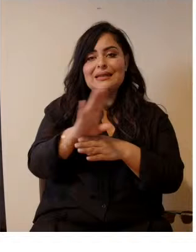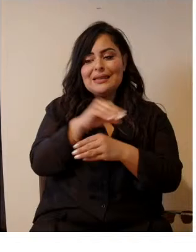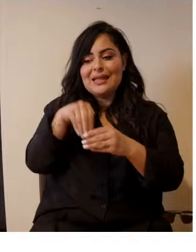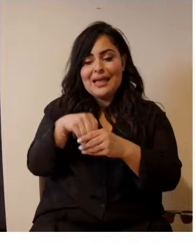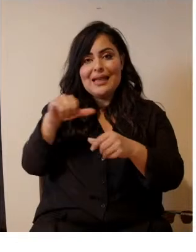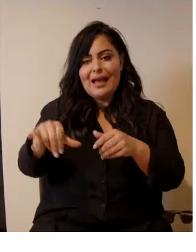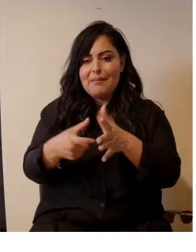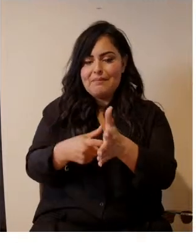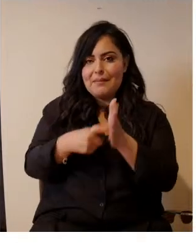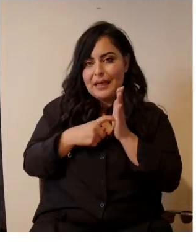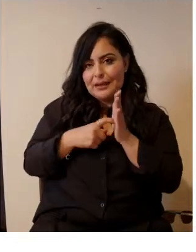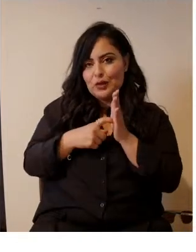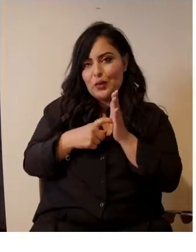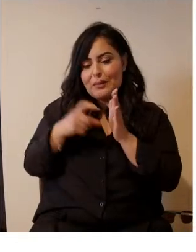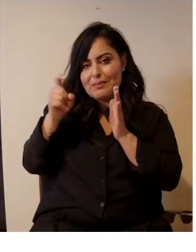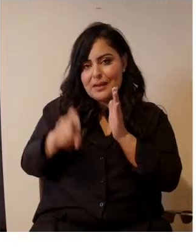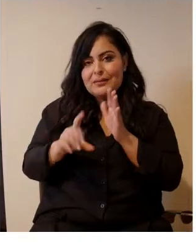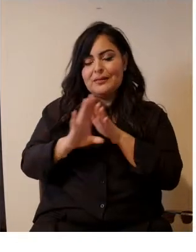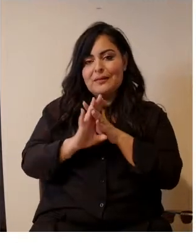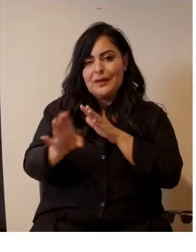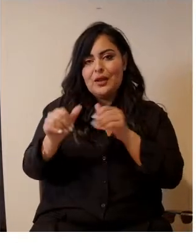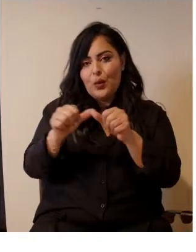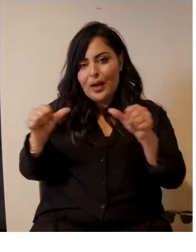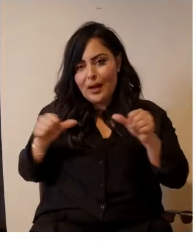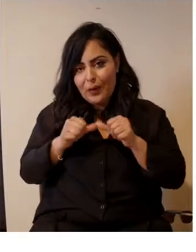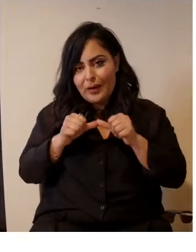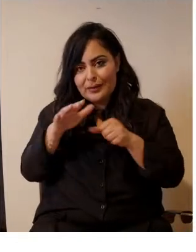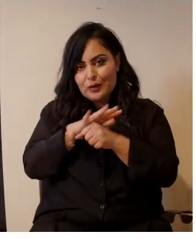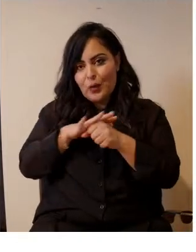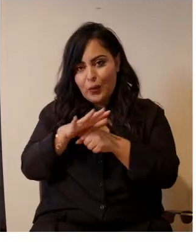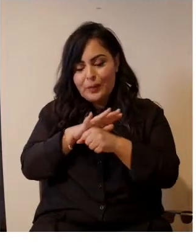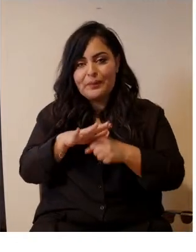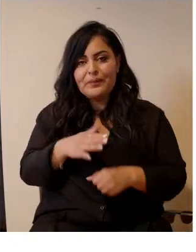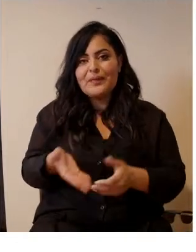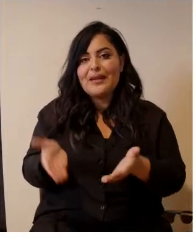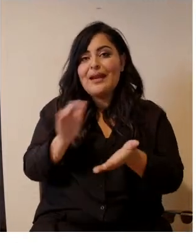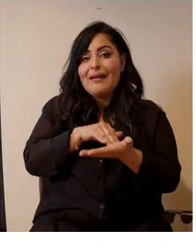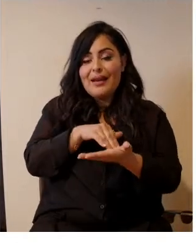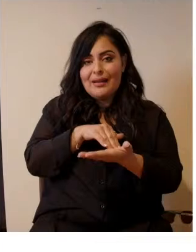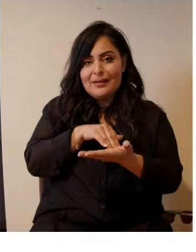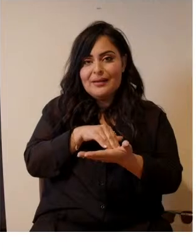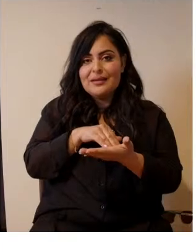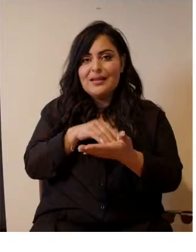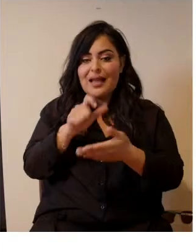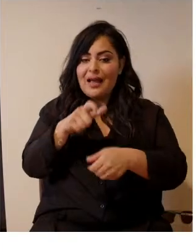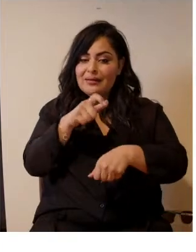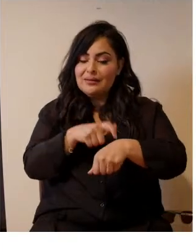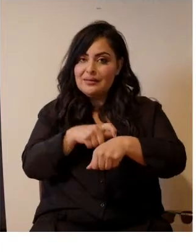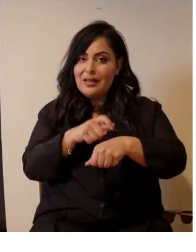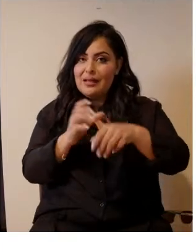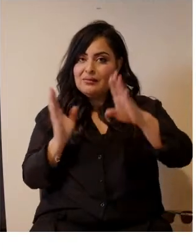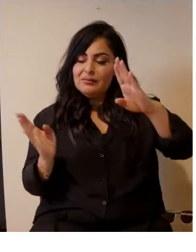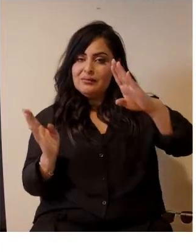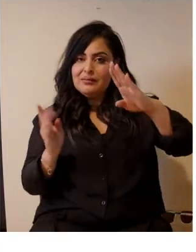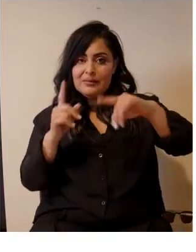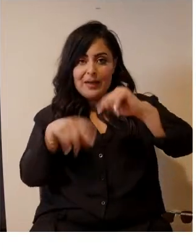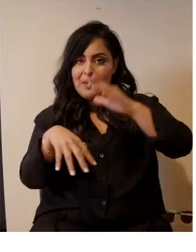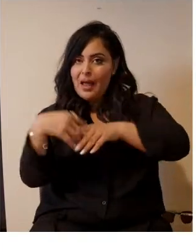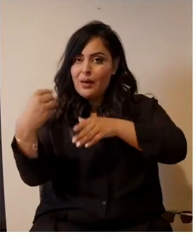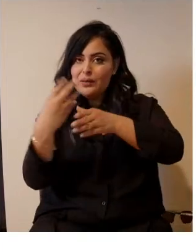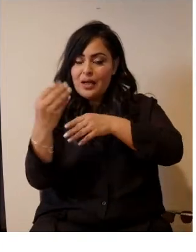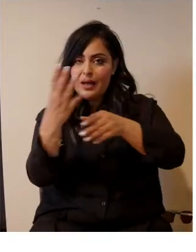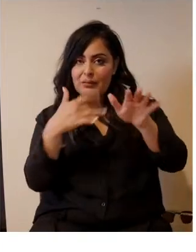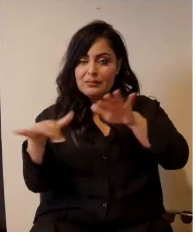that mandatory evacuation zone. Again, that curfew is only in place for those that are within